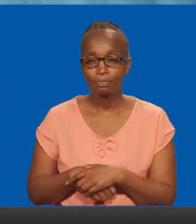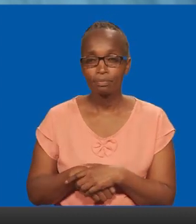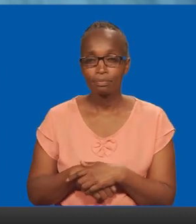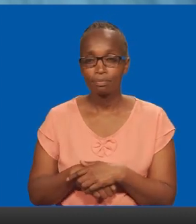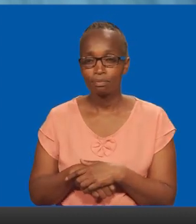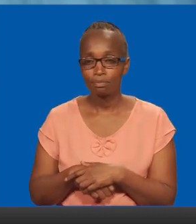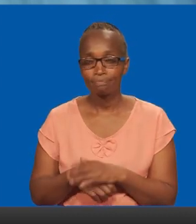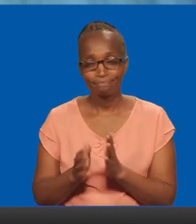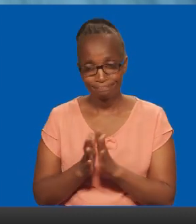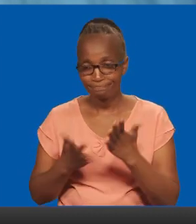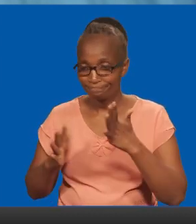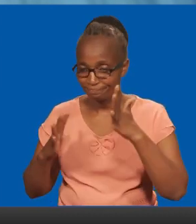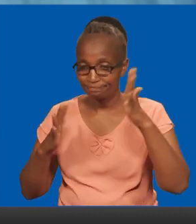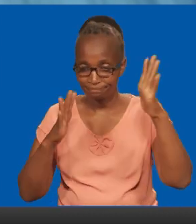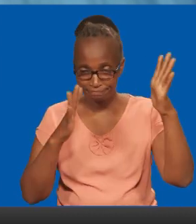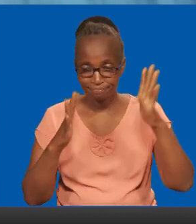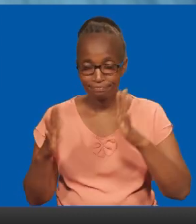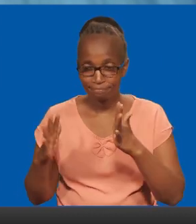hiyo. Alafu,